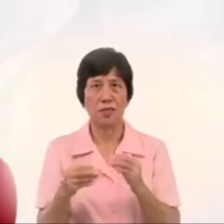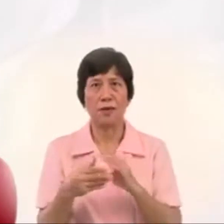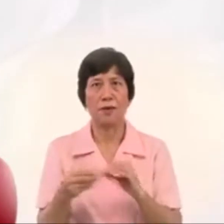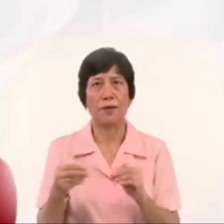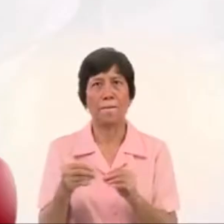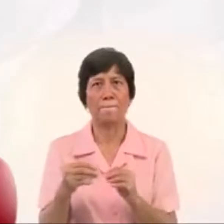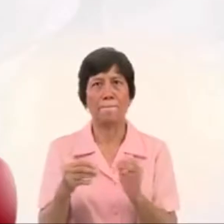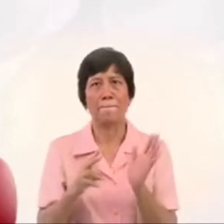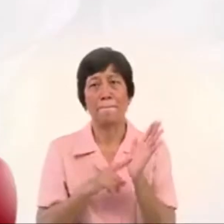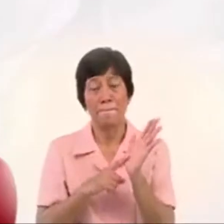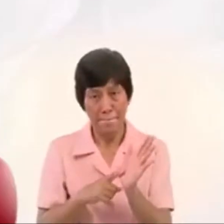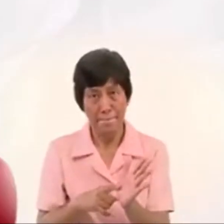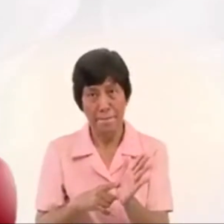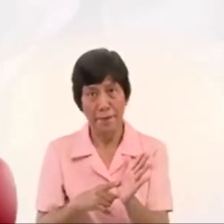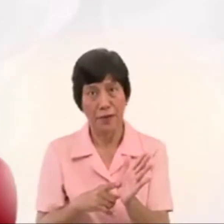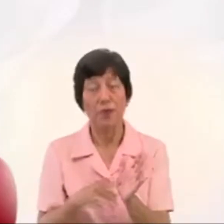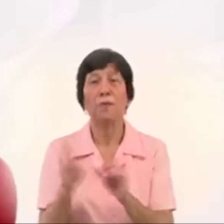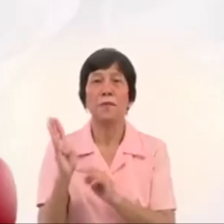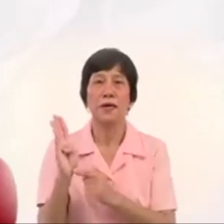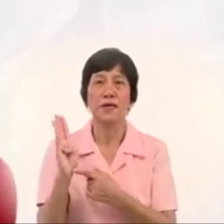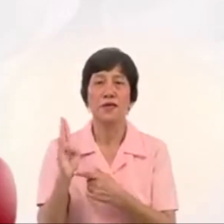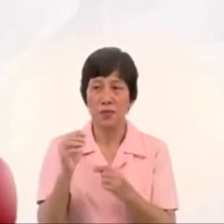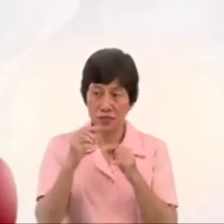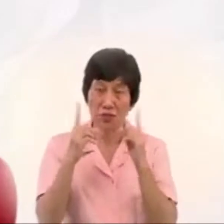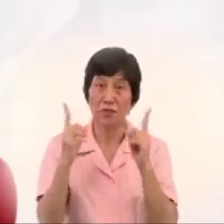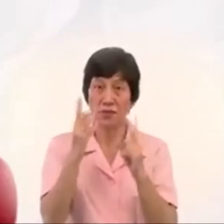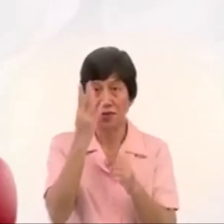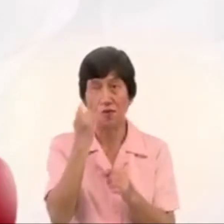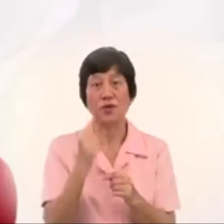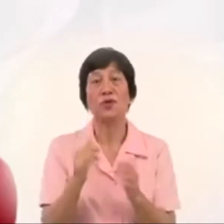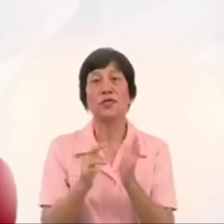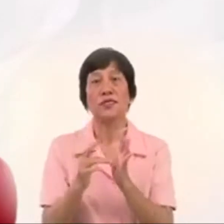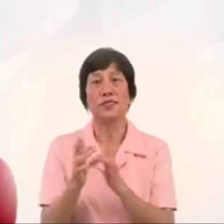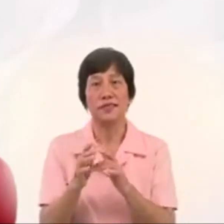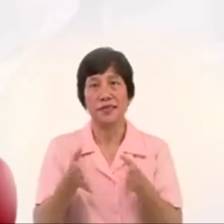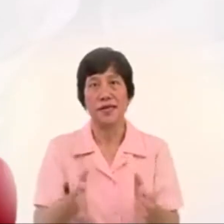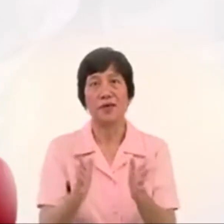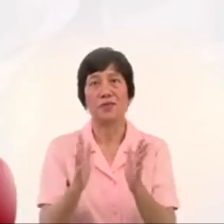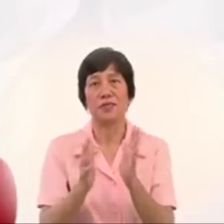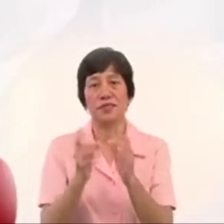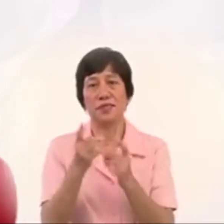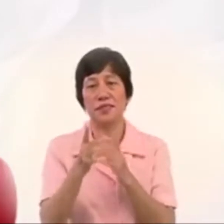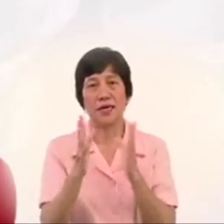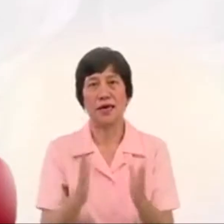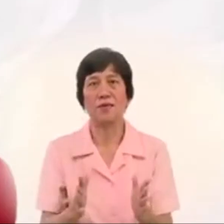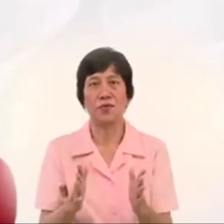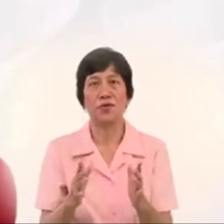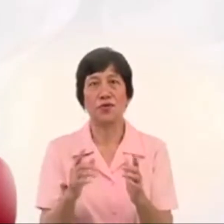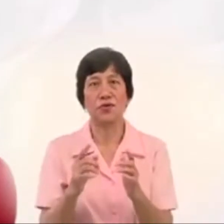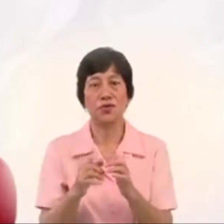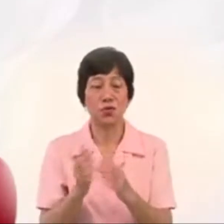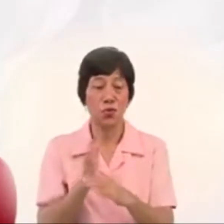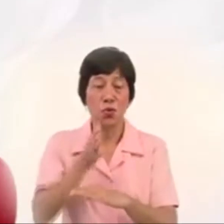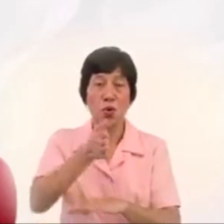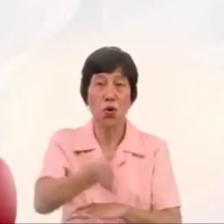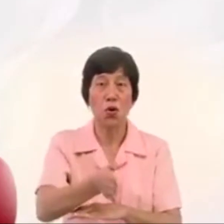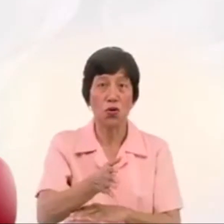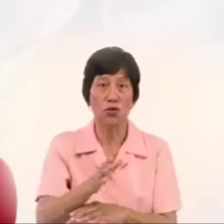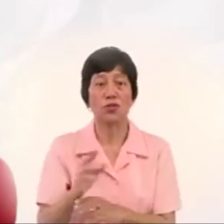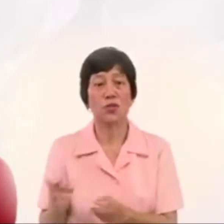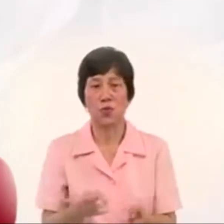begin to be surprised. Why would Jesus allow his disciples to cross the lake without